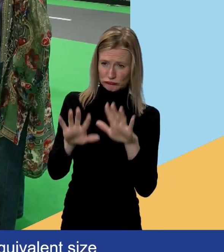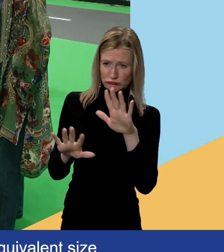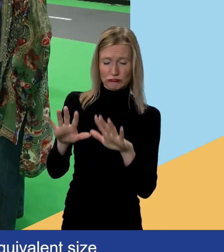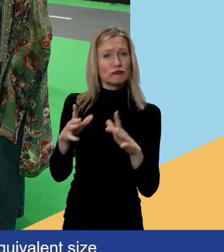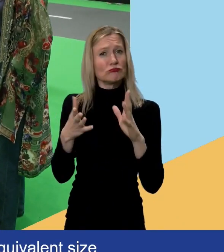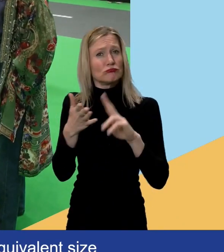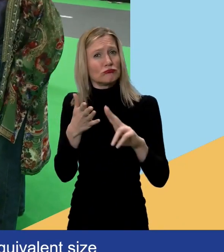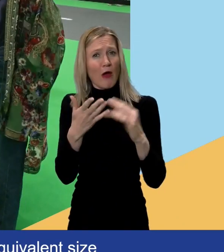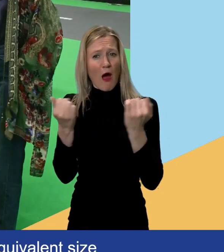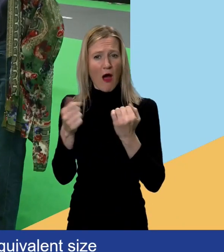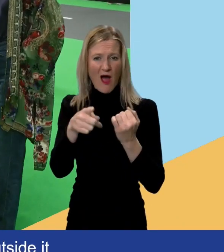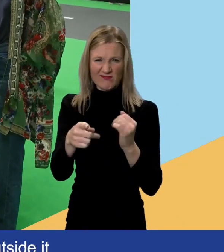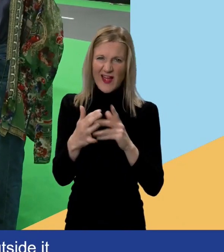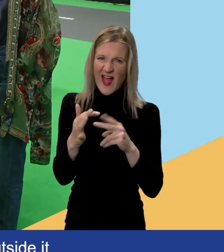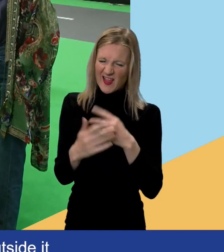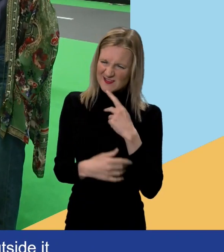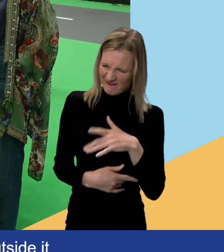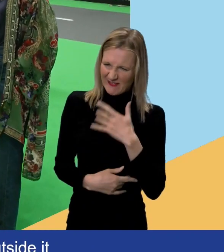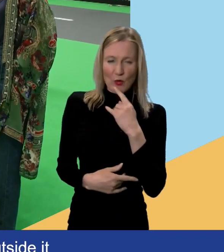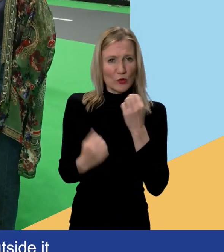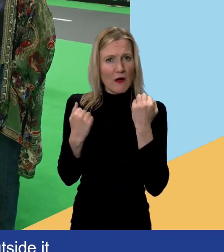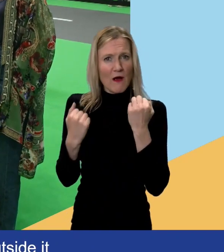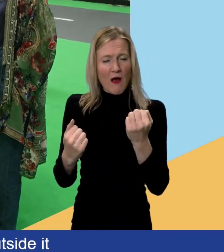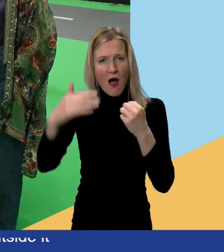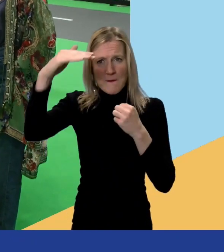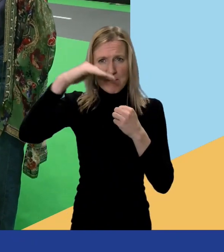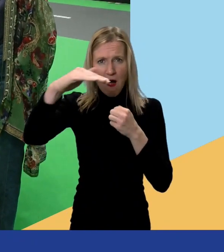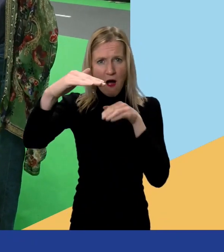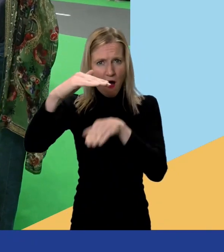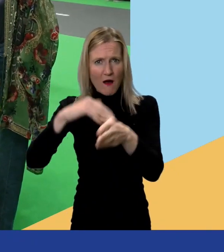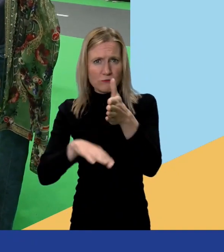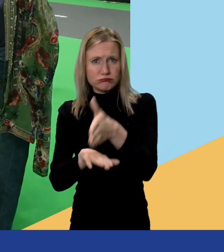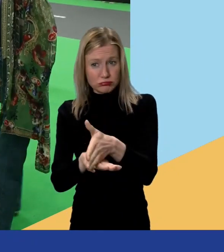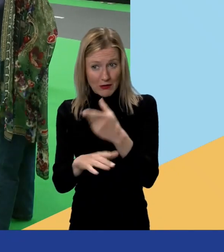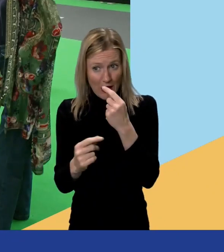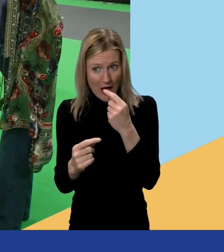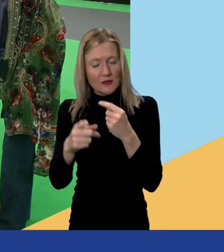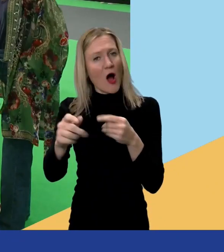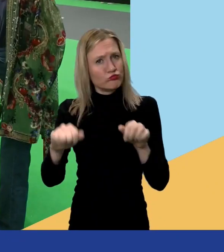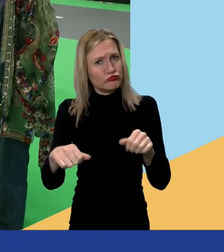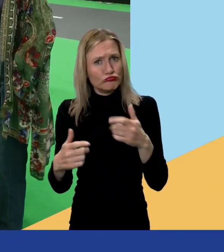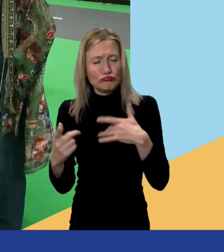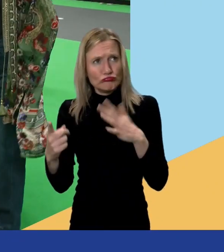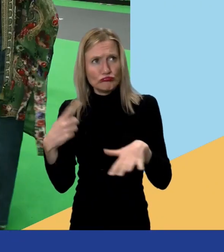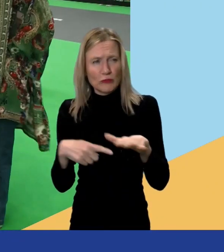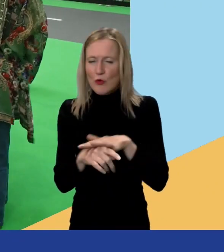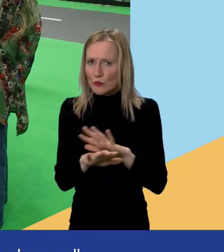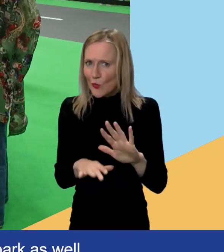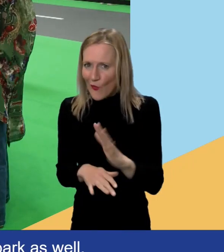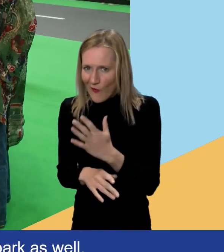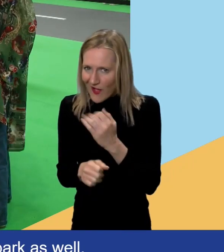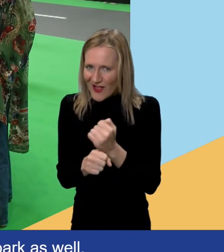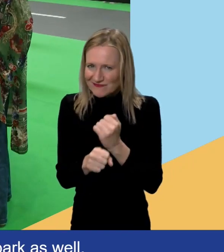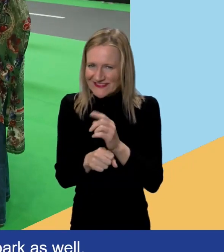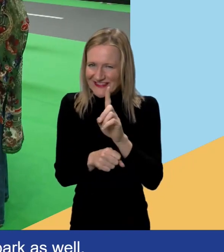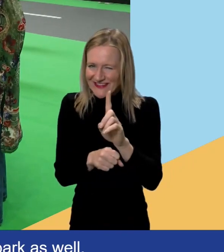car realistically. No, I was just thinking it would probably fit in a car park as well, would it? It will, yeah. I mean, it will fit in most car parks. I can't think of, I'm not going to say all car parks in case somebody